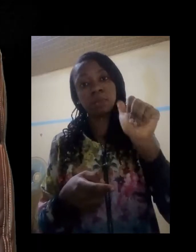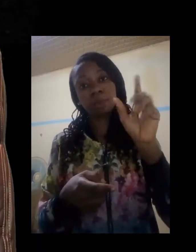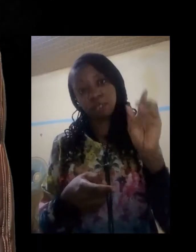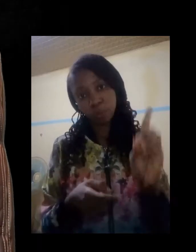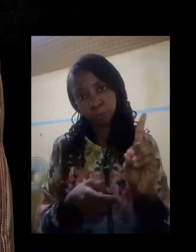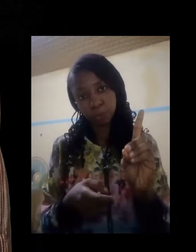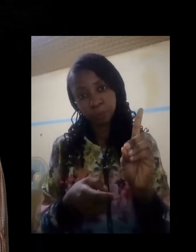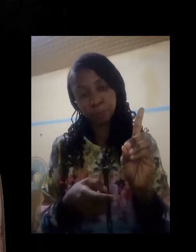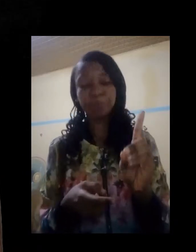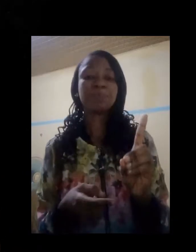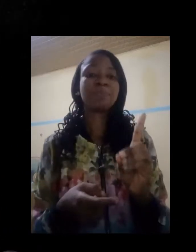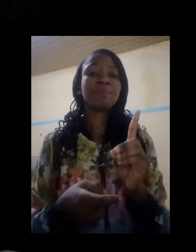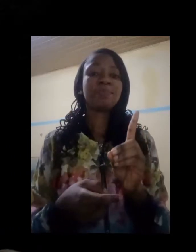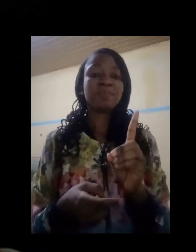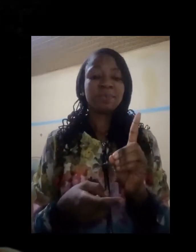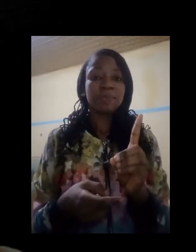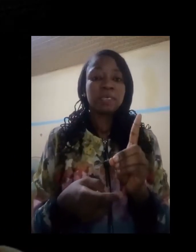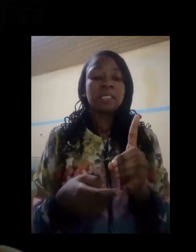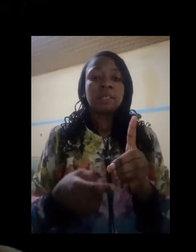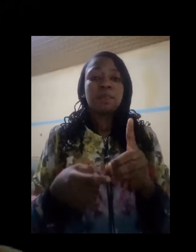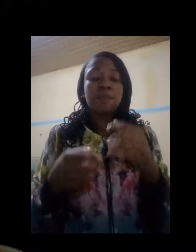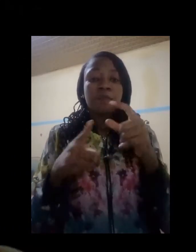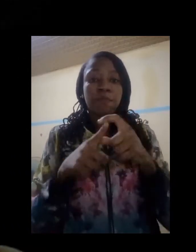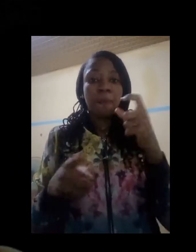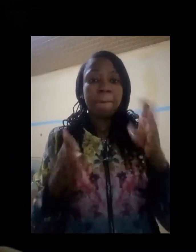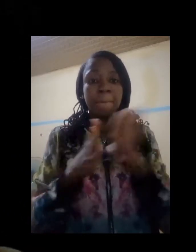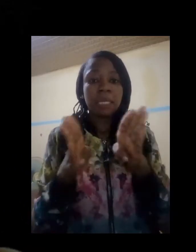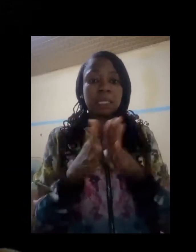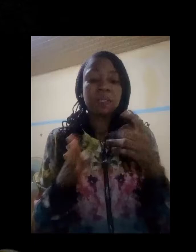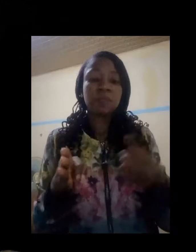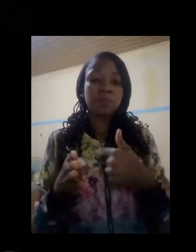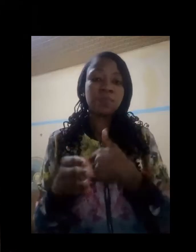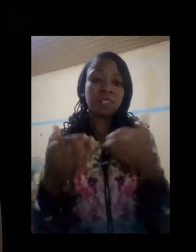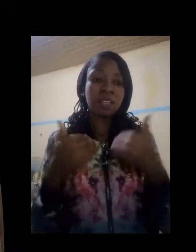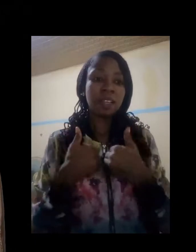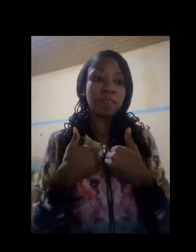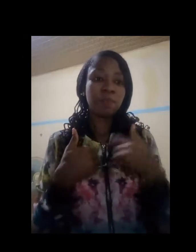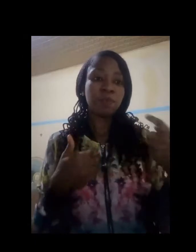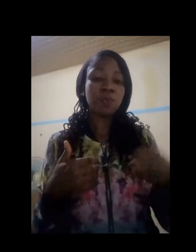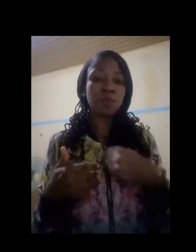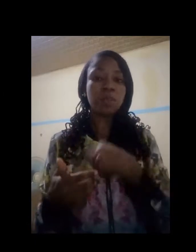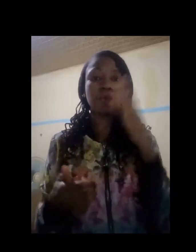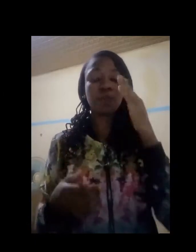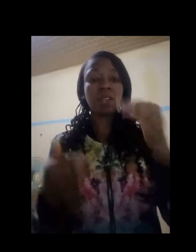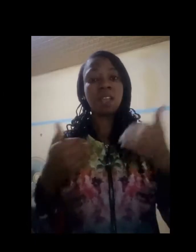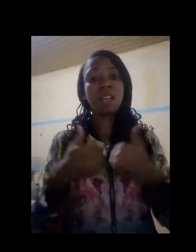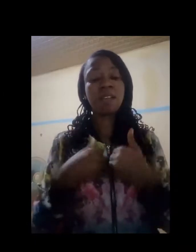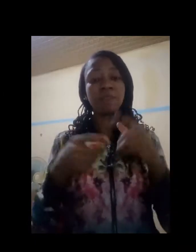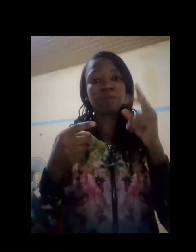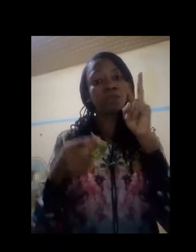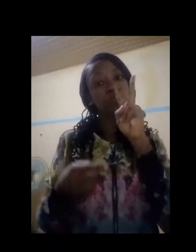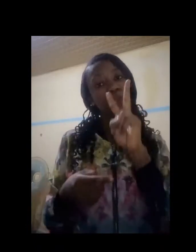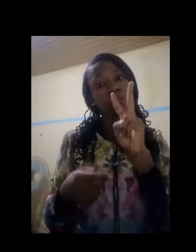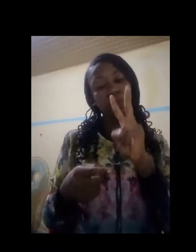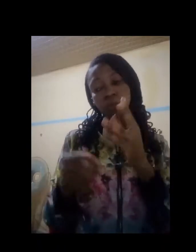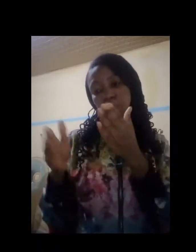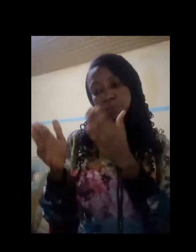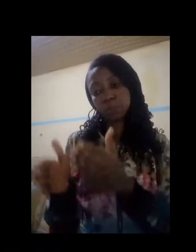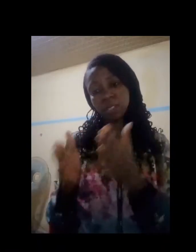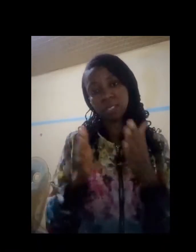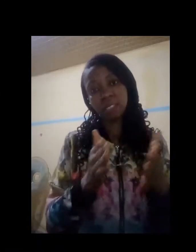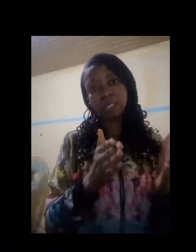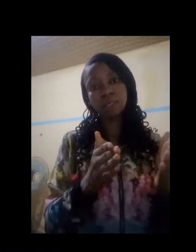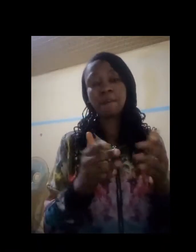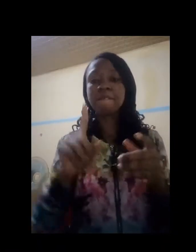now, owing to the meeting we just had, we are going to be having two stages, two levels of the